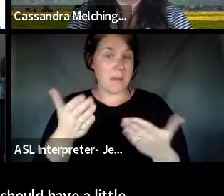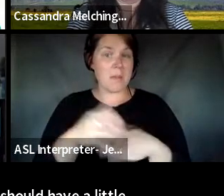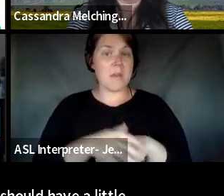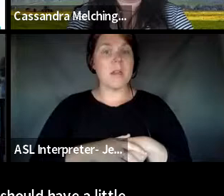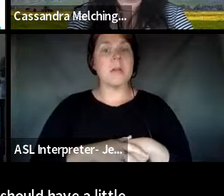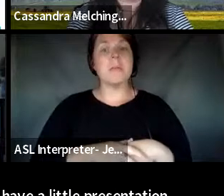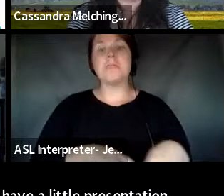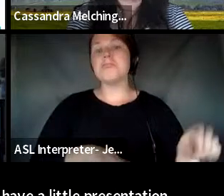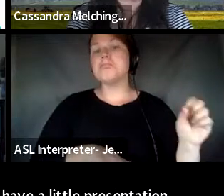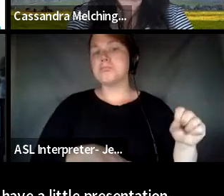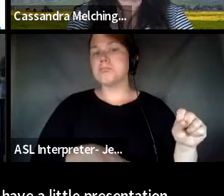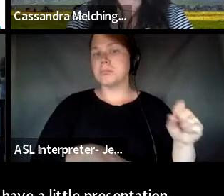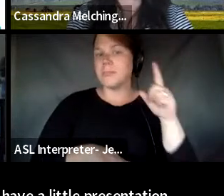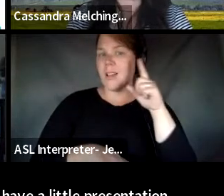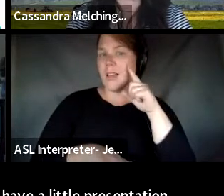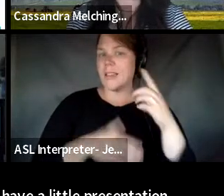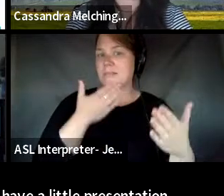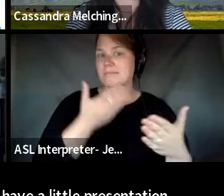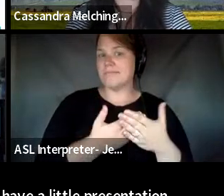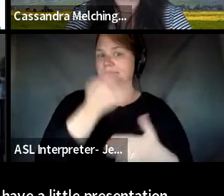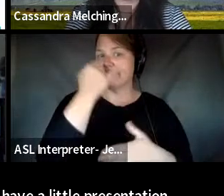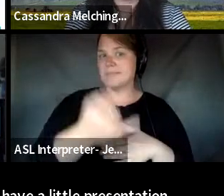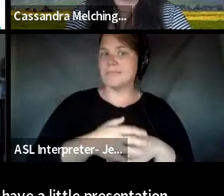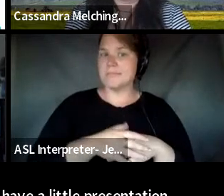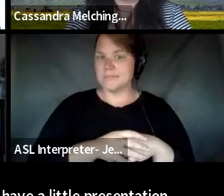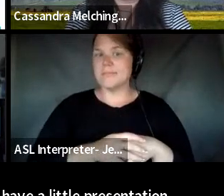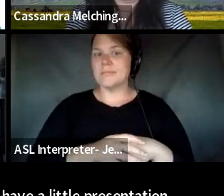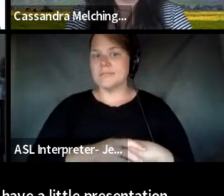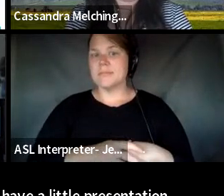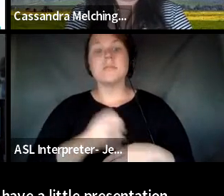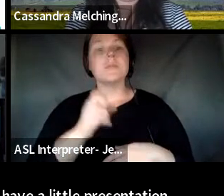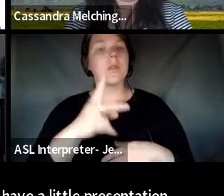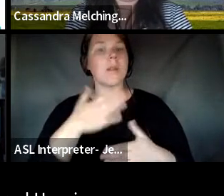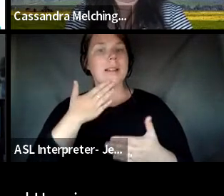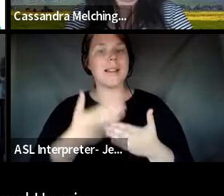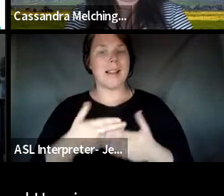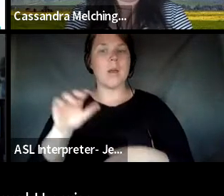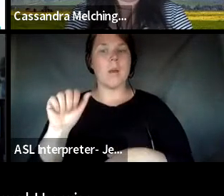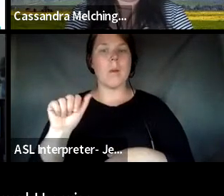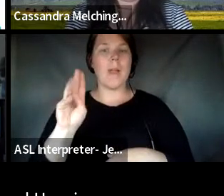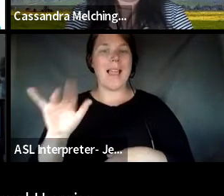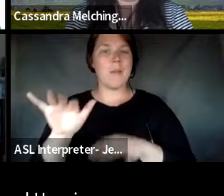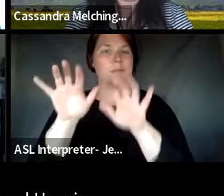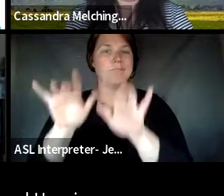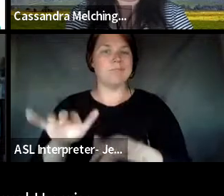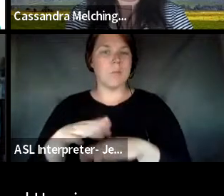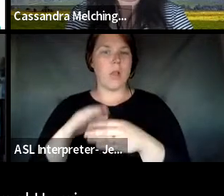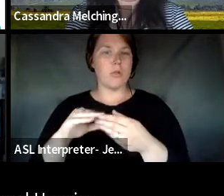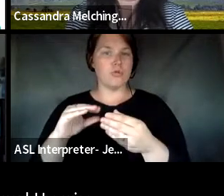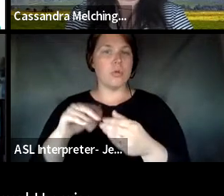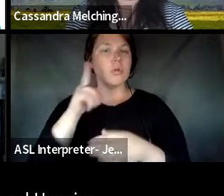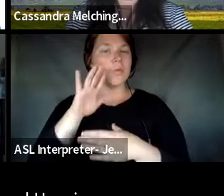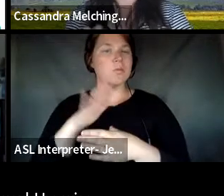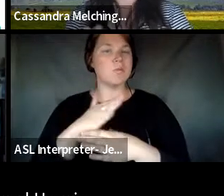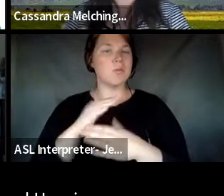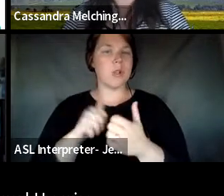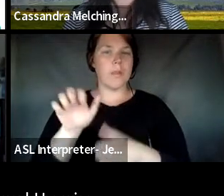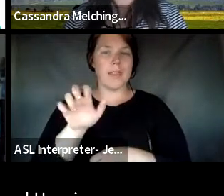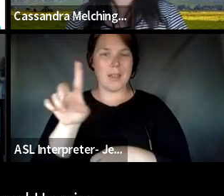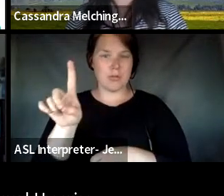I think that would be wise. Thank you. And I see Amy capturing that on the notes, so we will share that with the Air District and see where